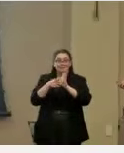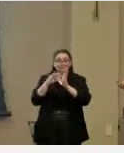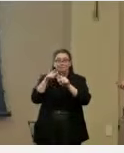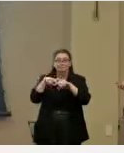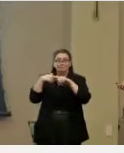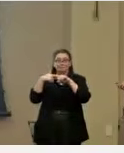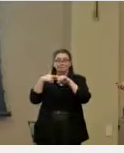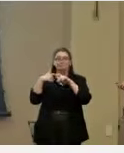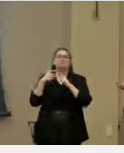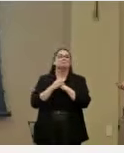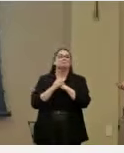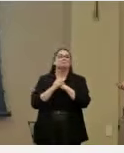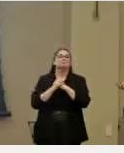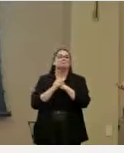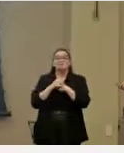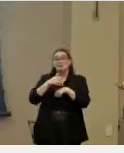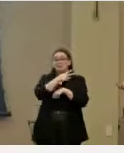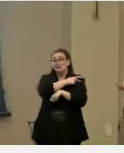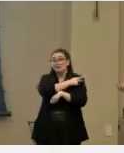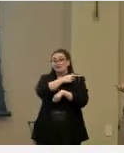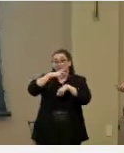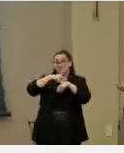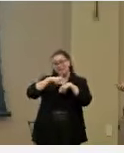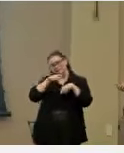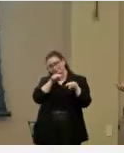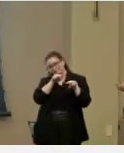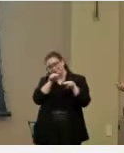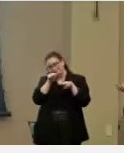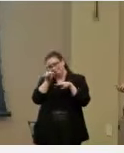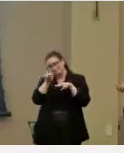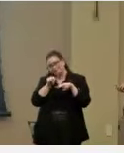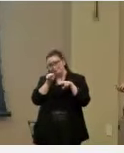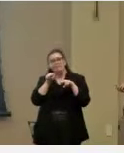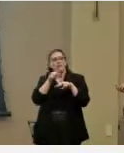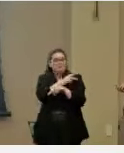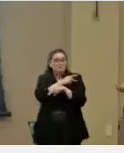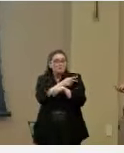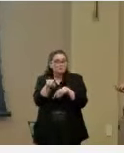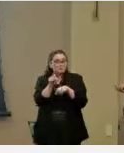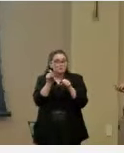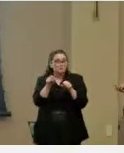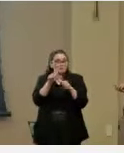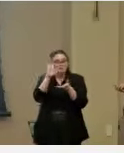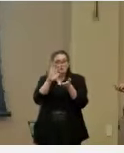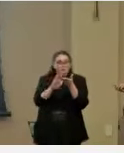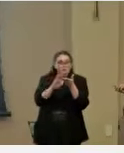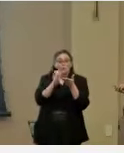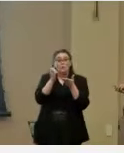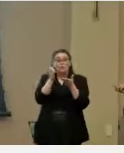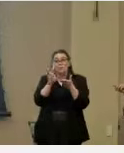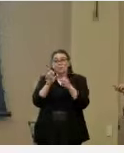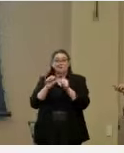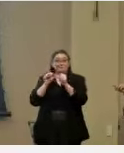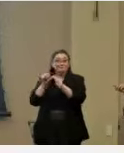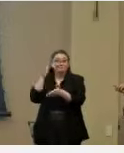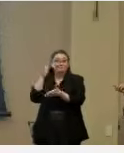They continued to monitor the patients through time, and the patients were actually able to reduce and even